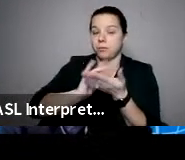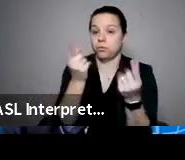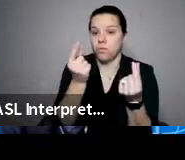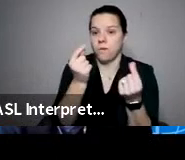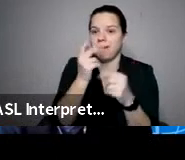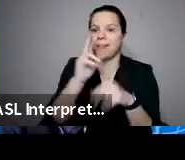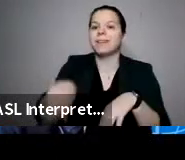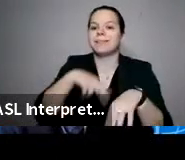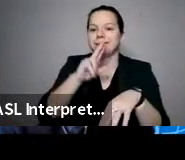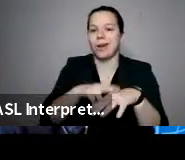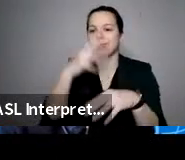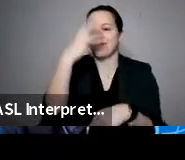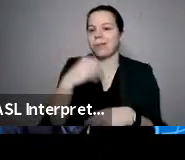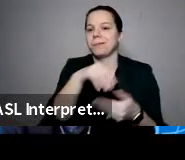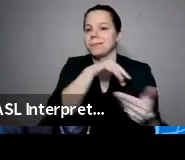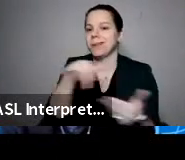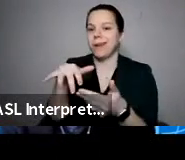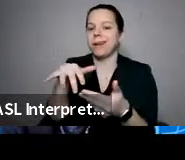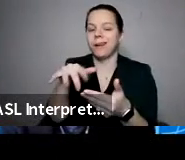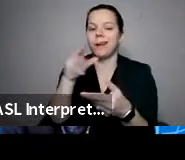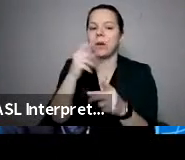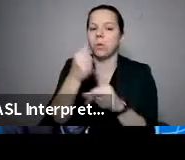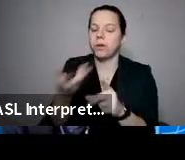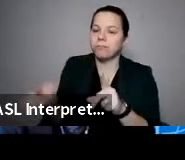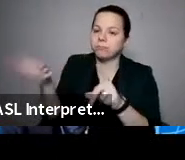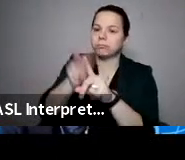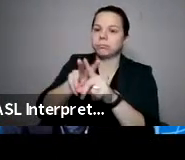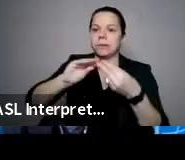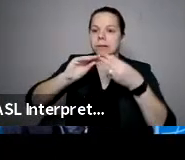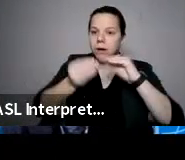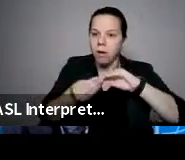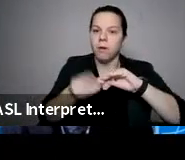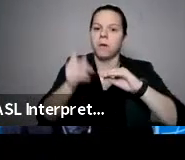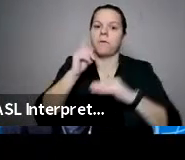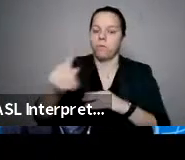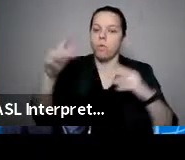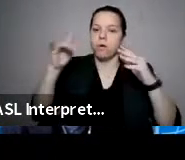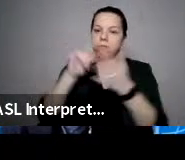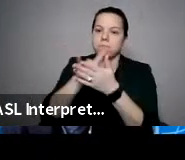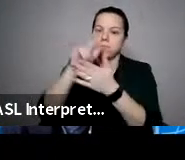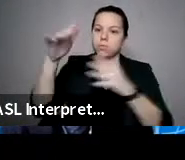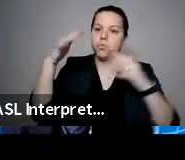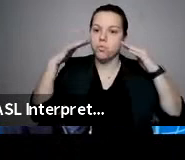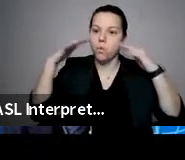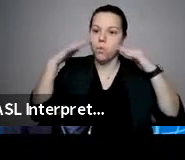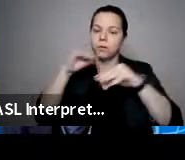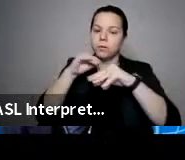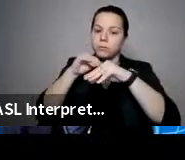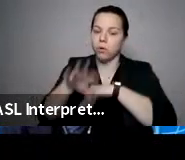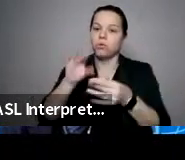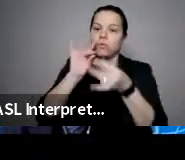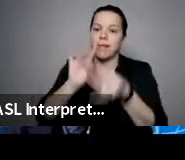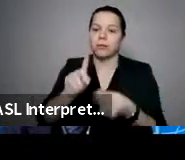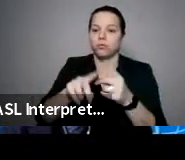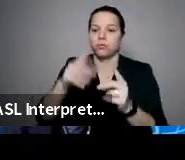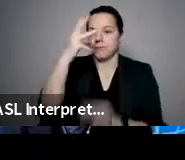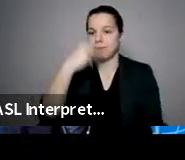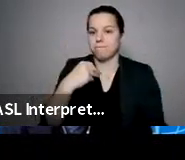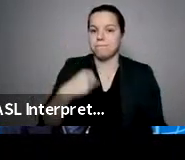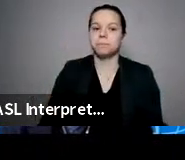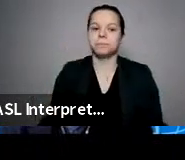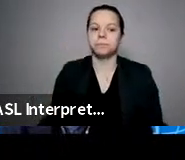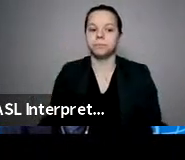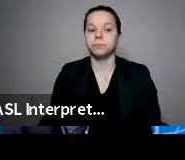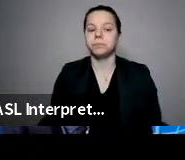national sleep study that will quantify the impact of aircraft noise exposure on sleep. And in addition, we're